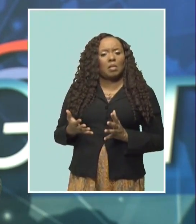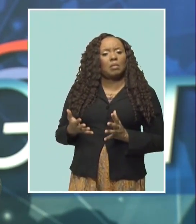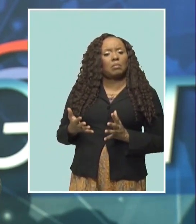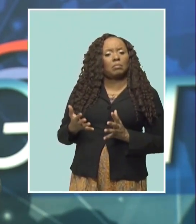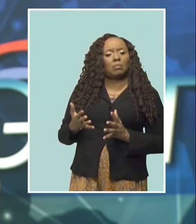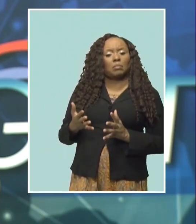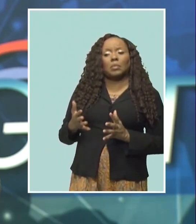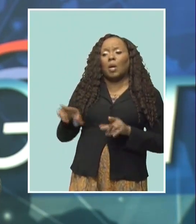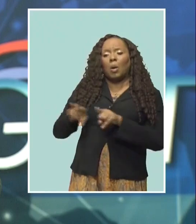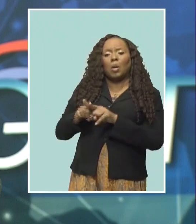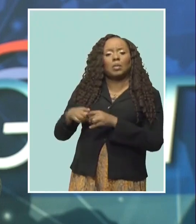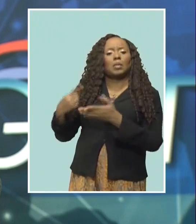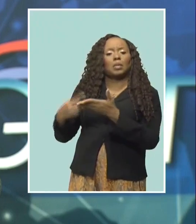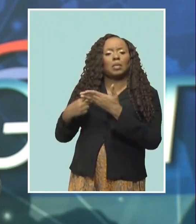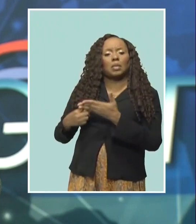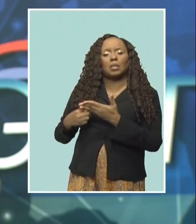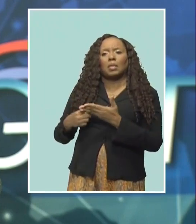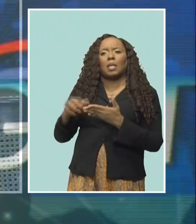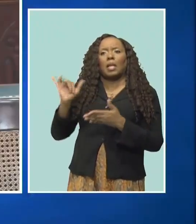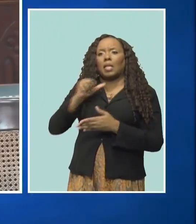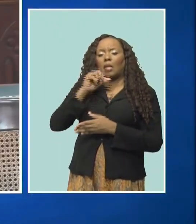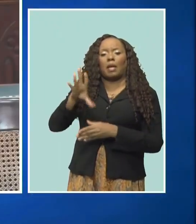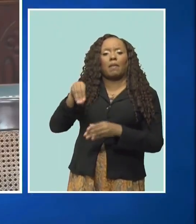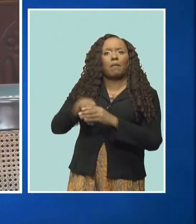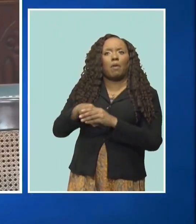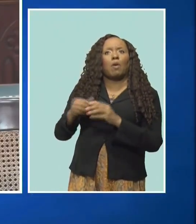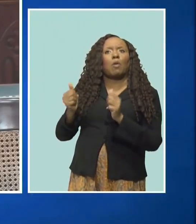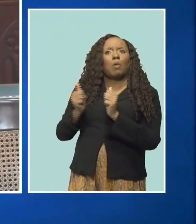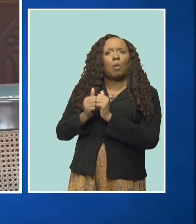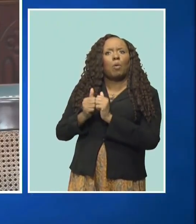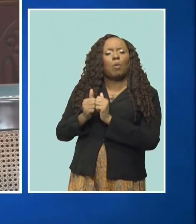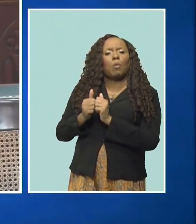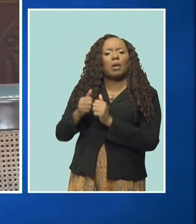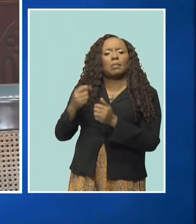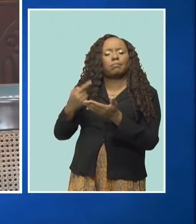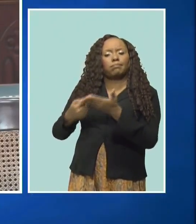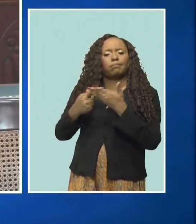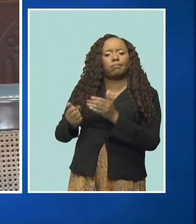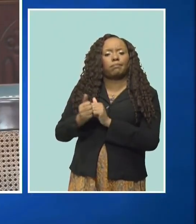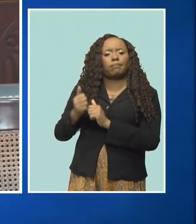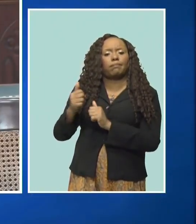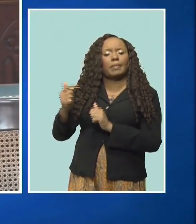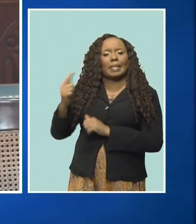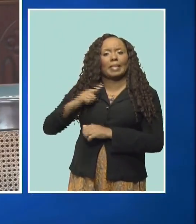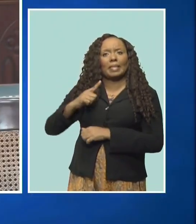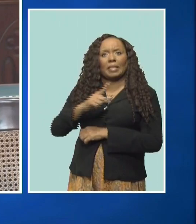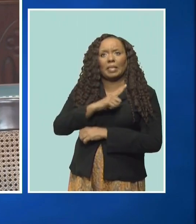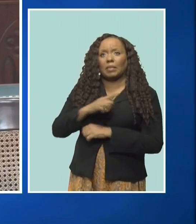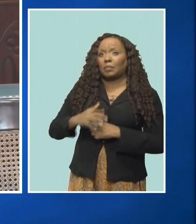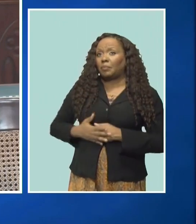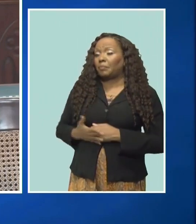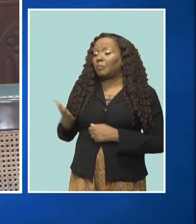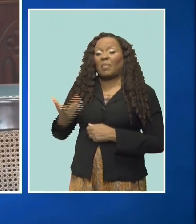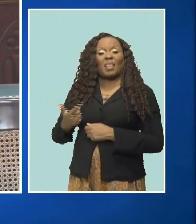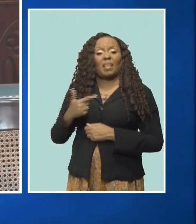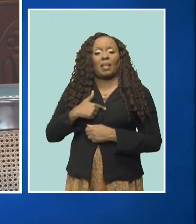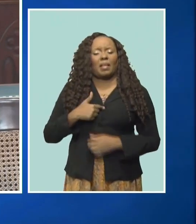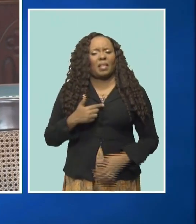from the legislation. The abolition of that principle does cause me some discomfort.